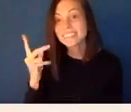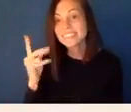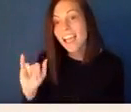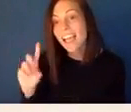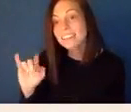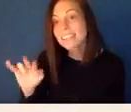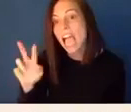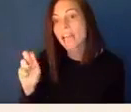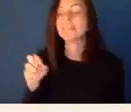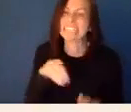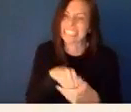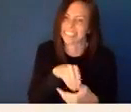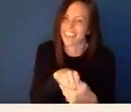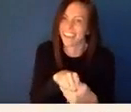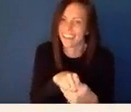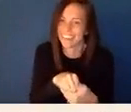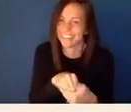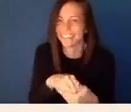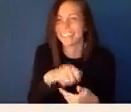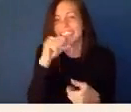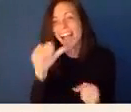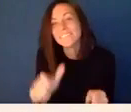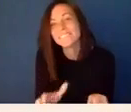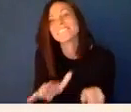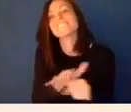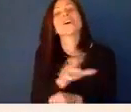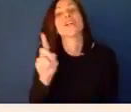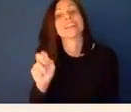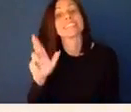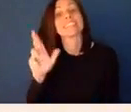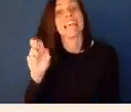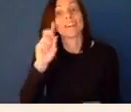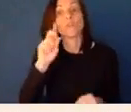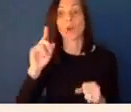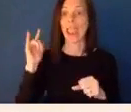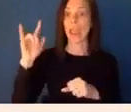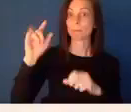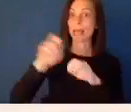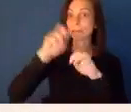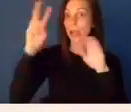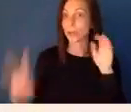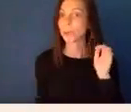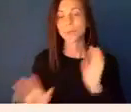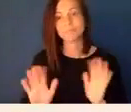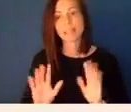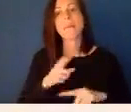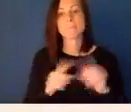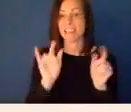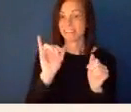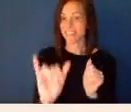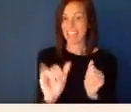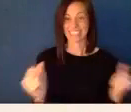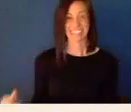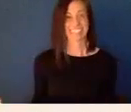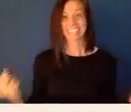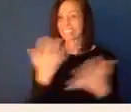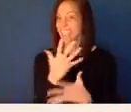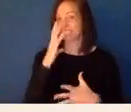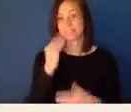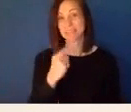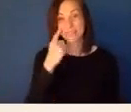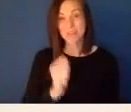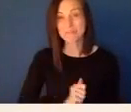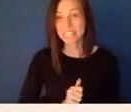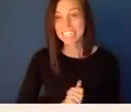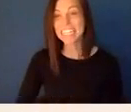skydiving, so I didn't quite go as daring as jumping out of an airplane. But let me tell you, it was the scariest experience of my life, but I